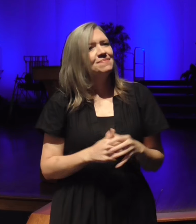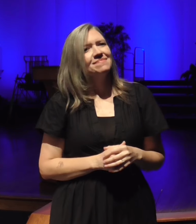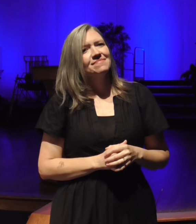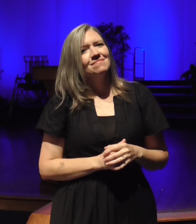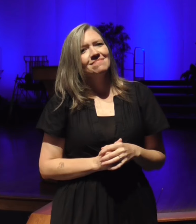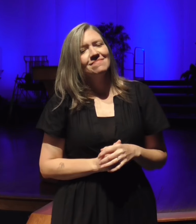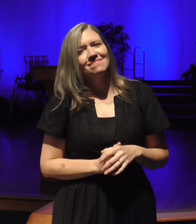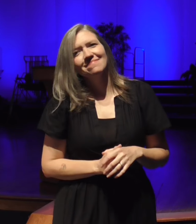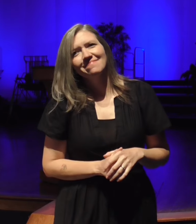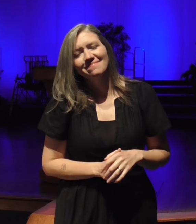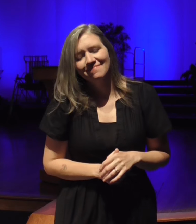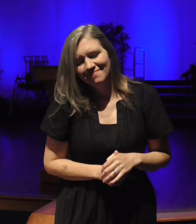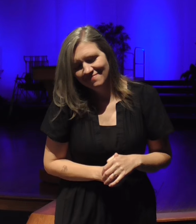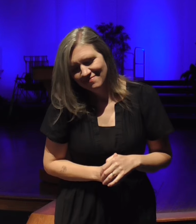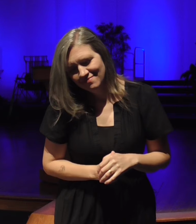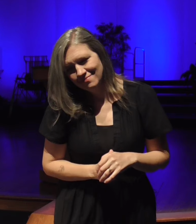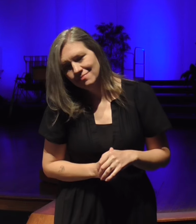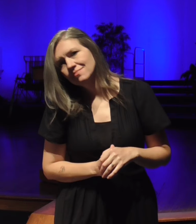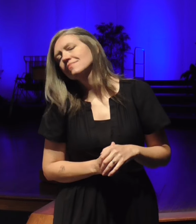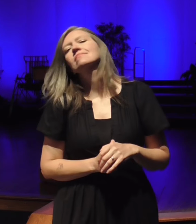ministry.